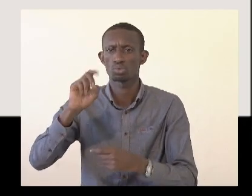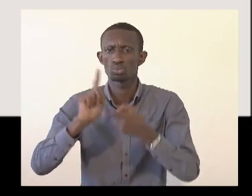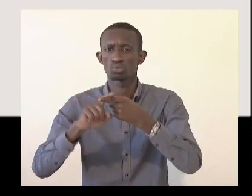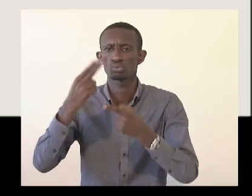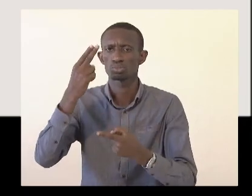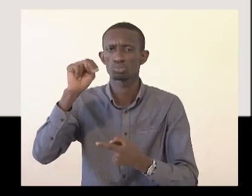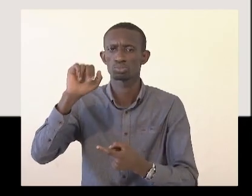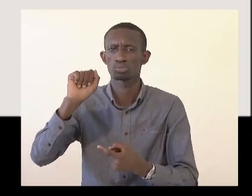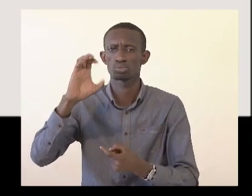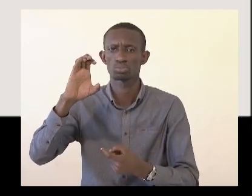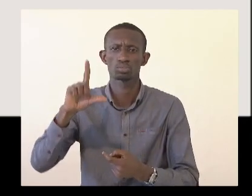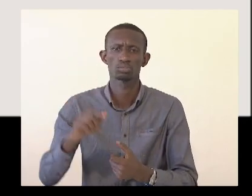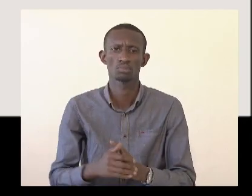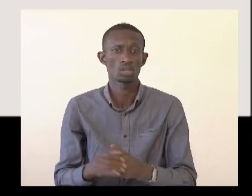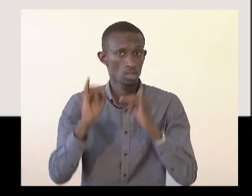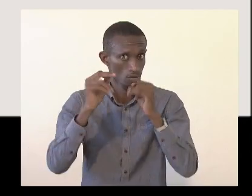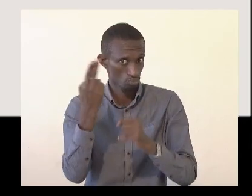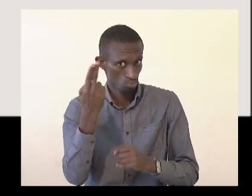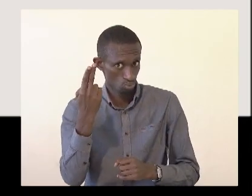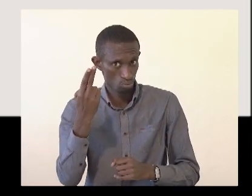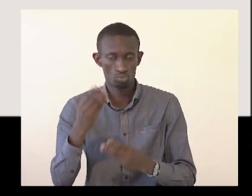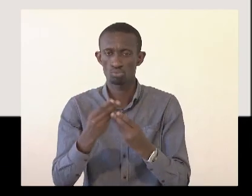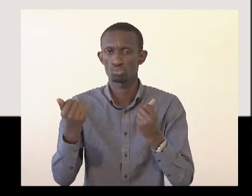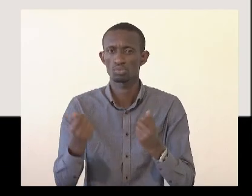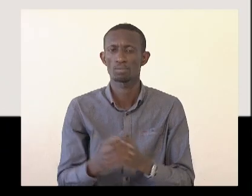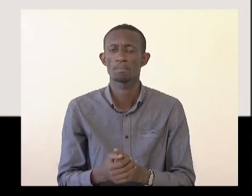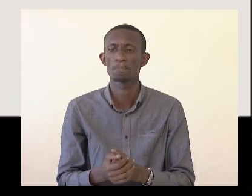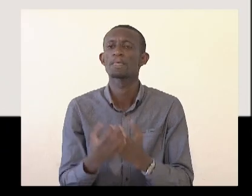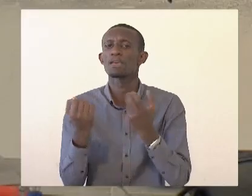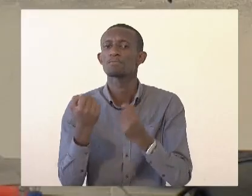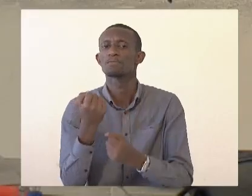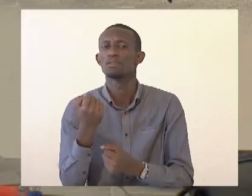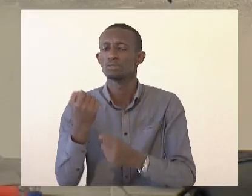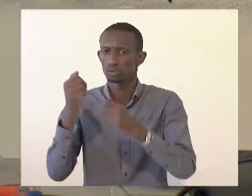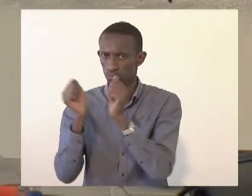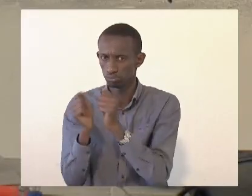chloride. So when two solutions containing soluble salts